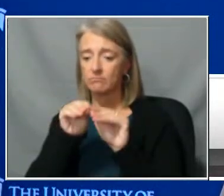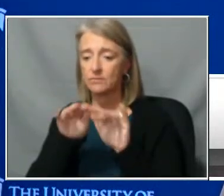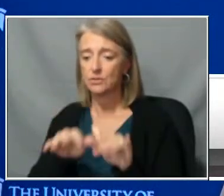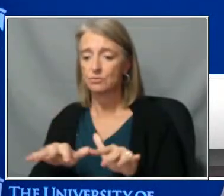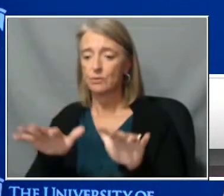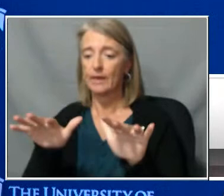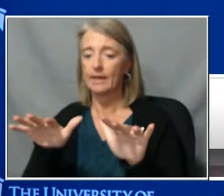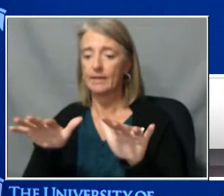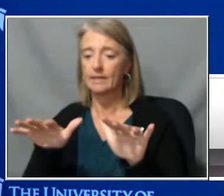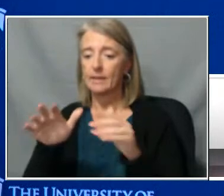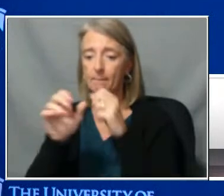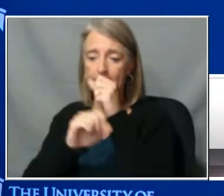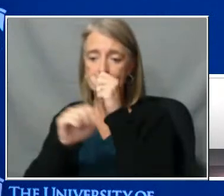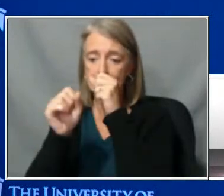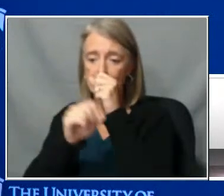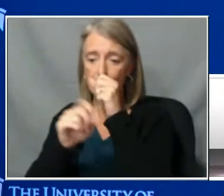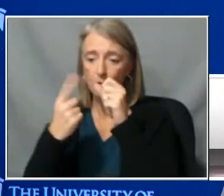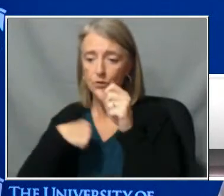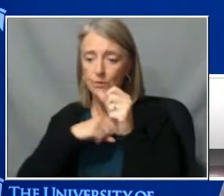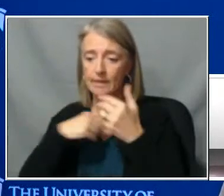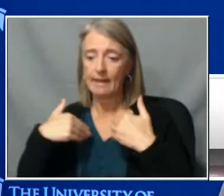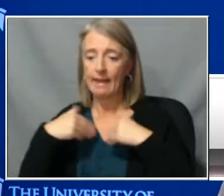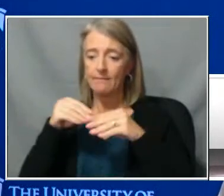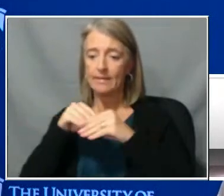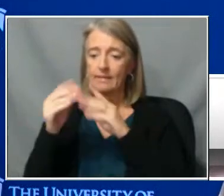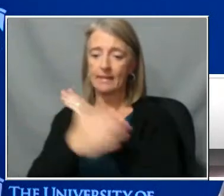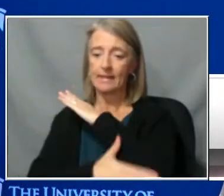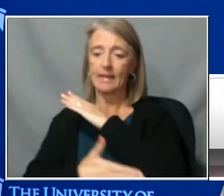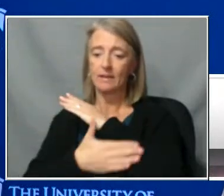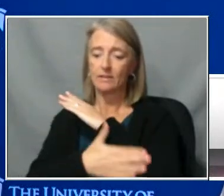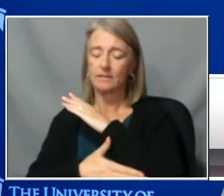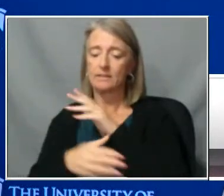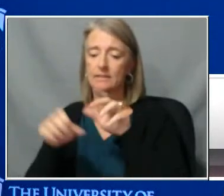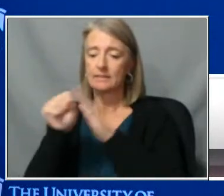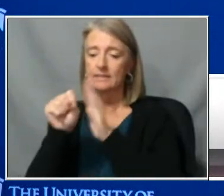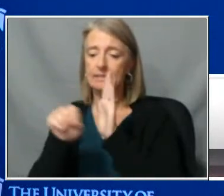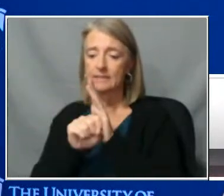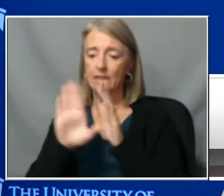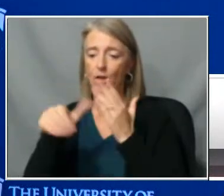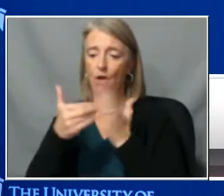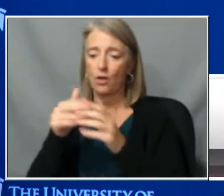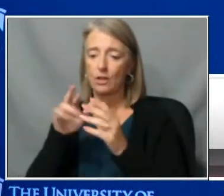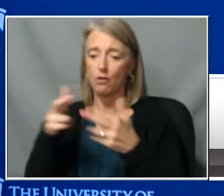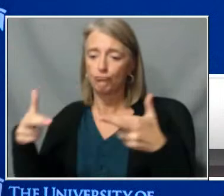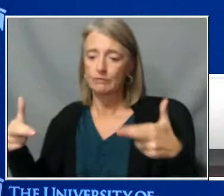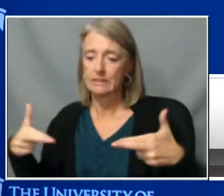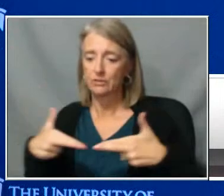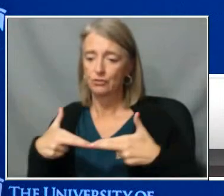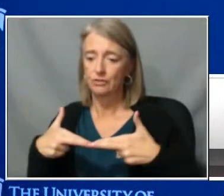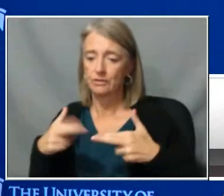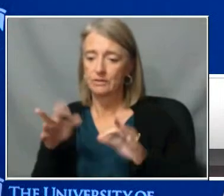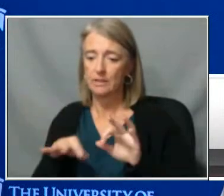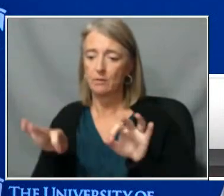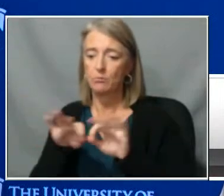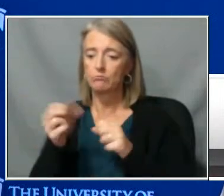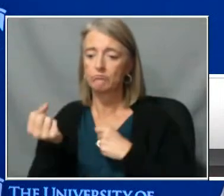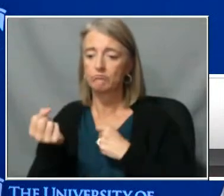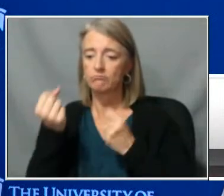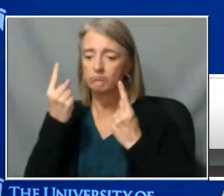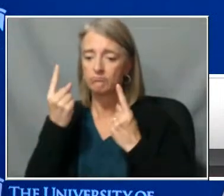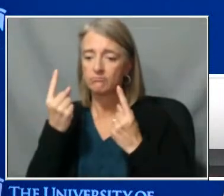the mosquitoes we have in the county, in the state, and all in our region, actually. So I think it's important to understand that there was also